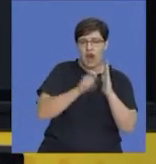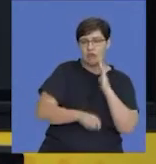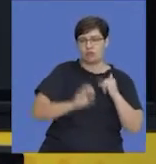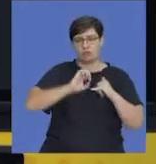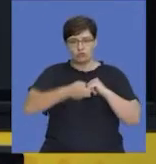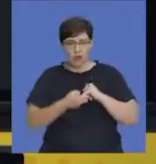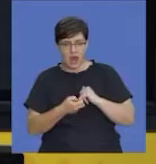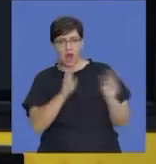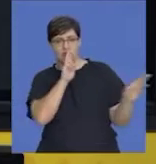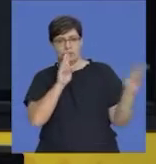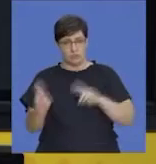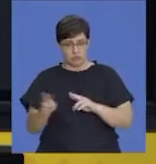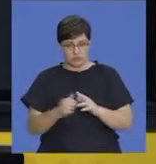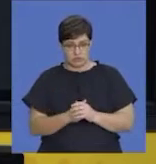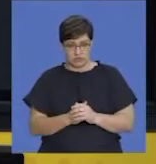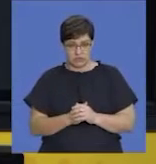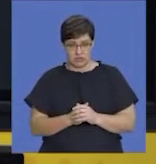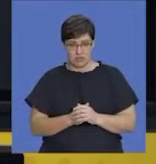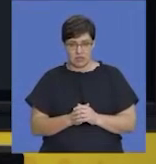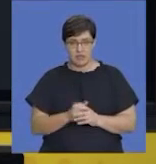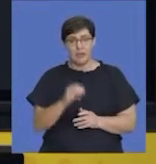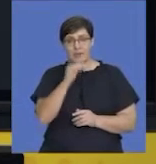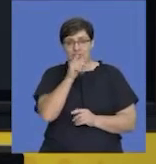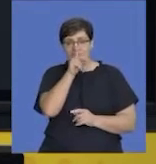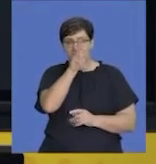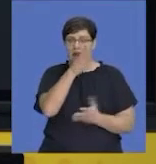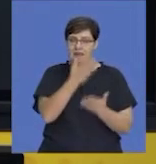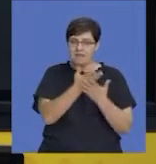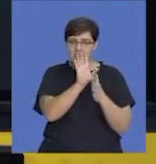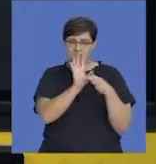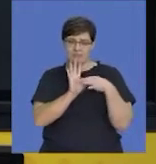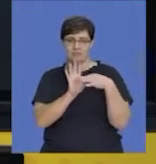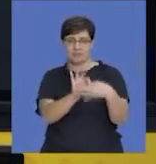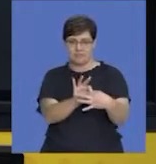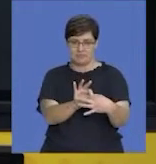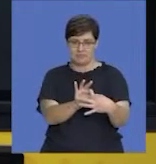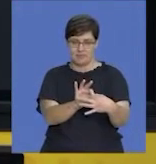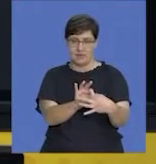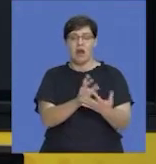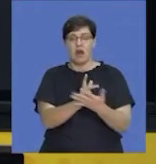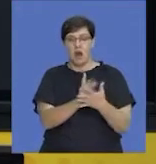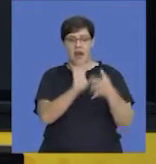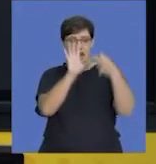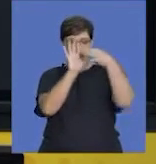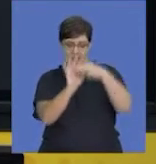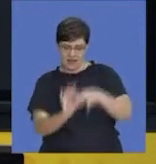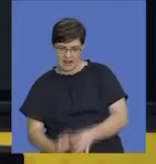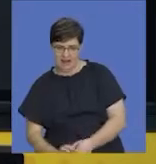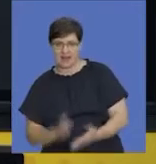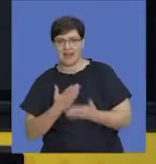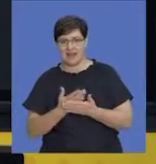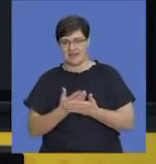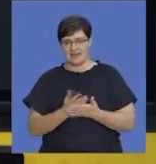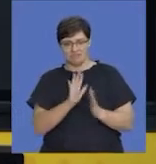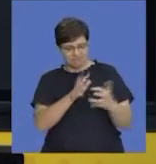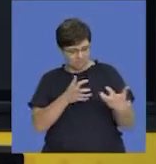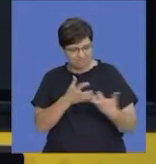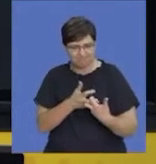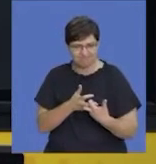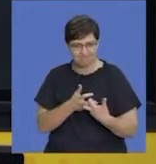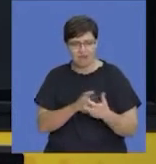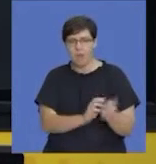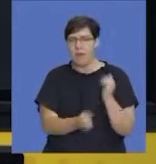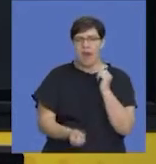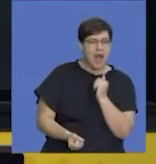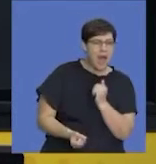write a response on, that you are able to relate to it, you can link with it, you are able to